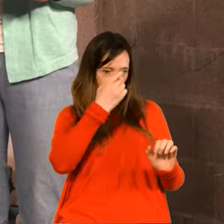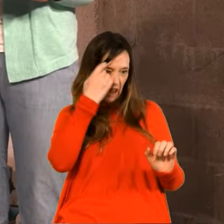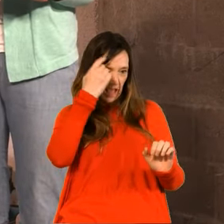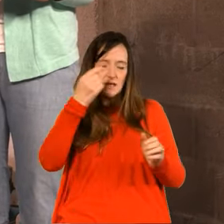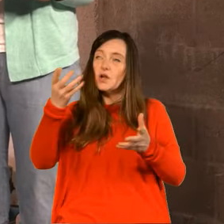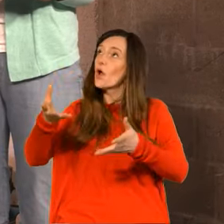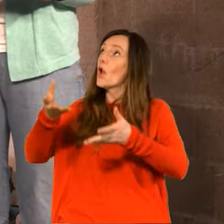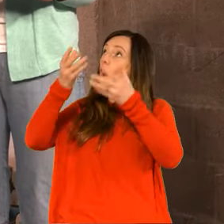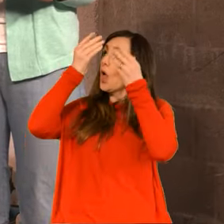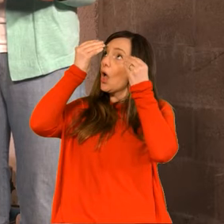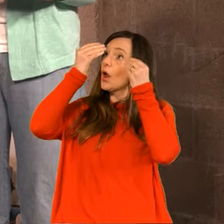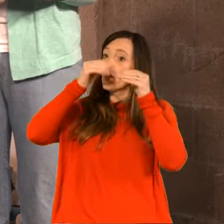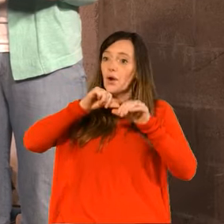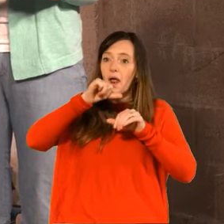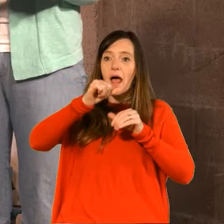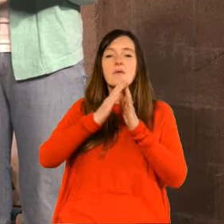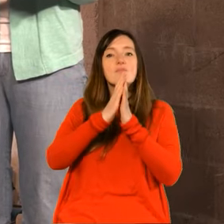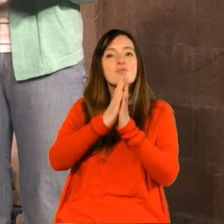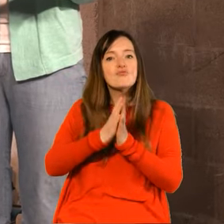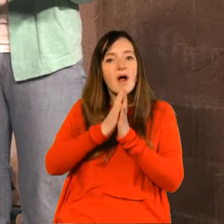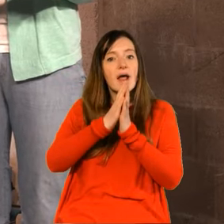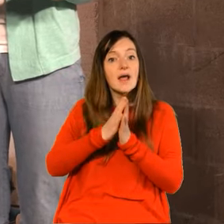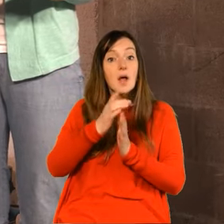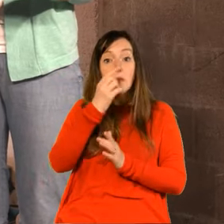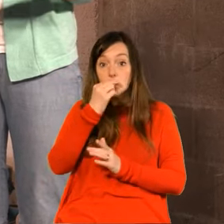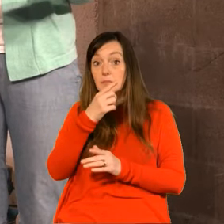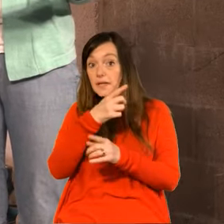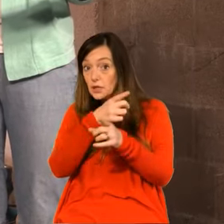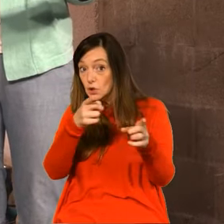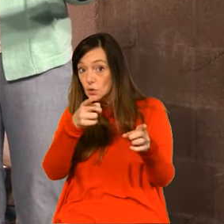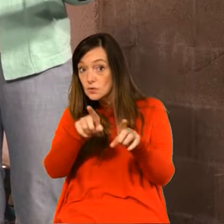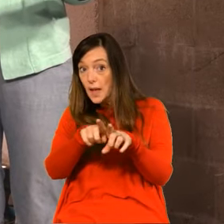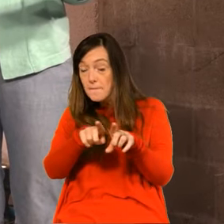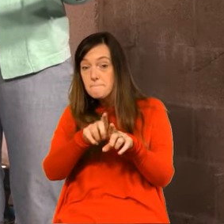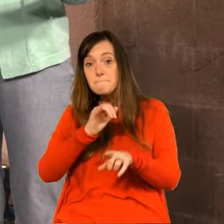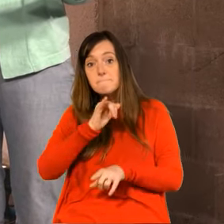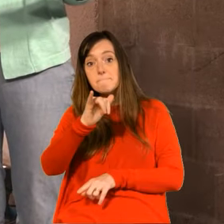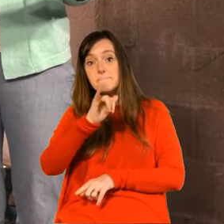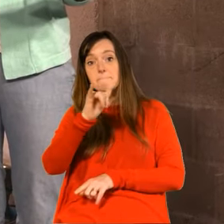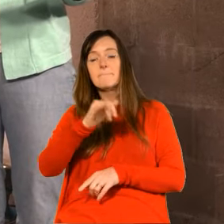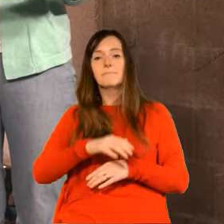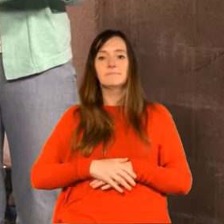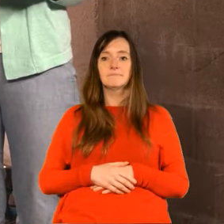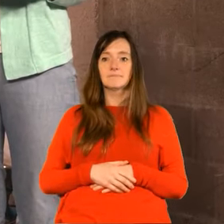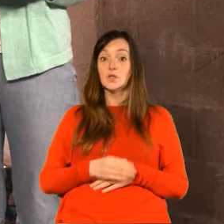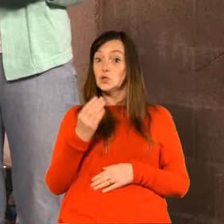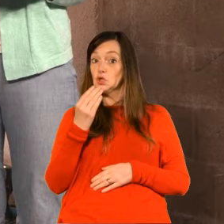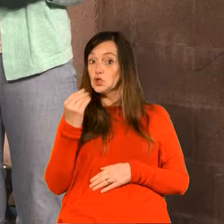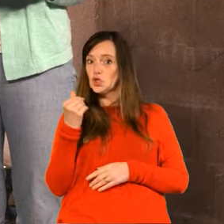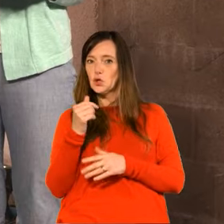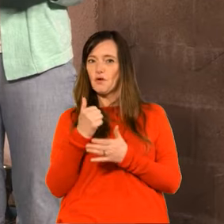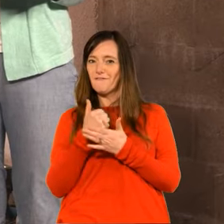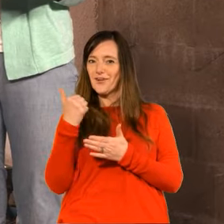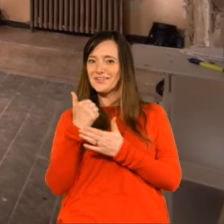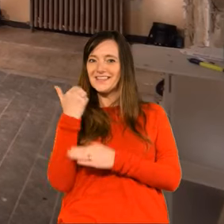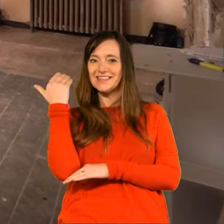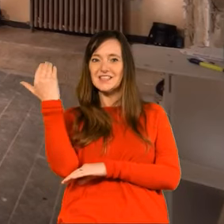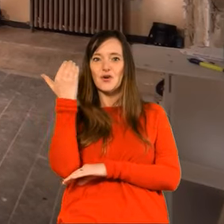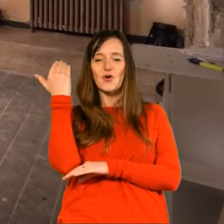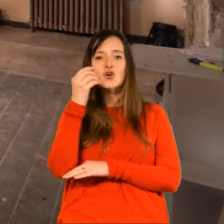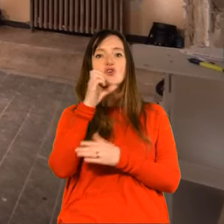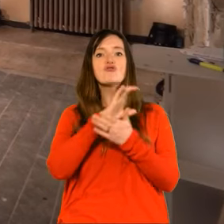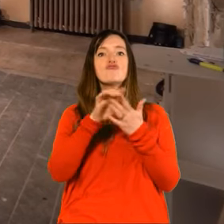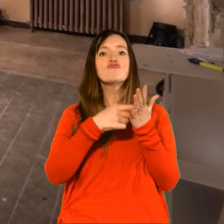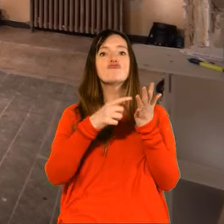might be something that could be helpful for you to do as well. Well, today we've got another great talk coming to you from Christopher Ash. He's going to